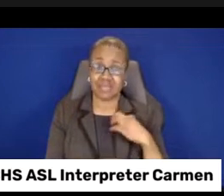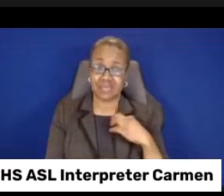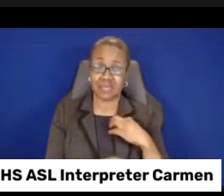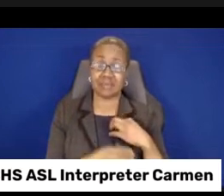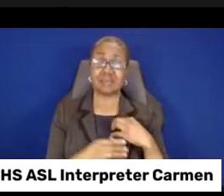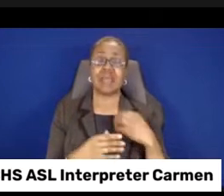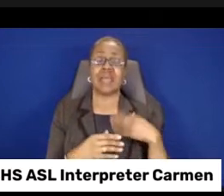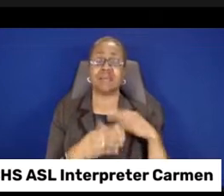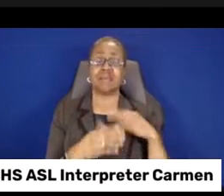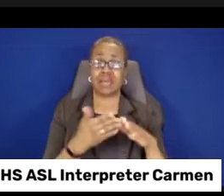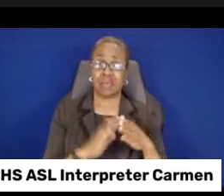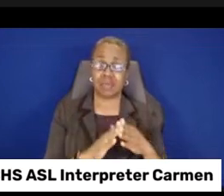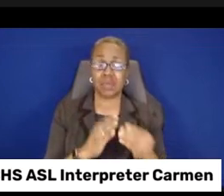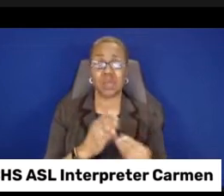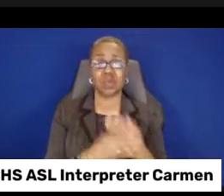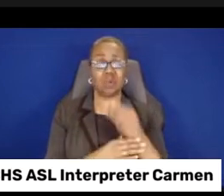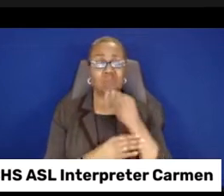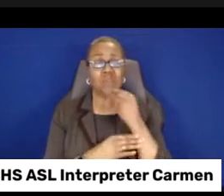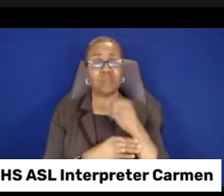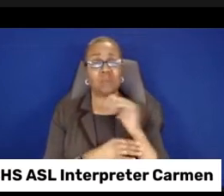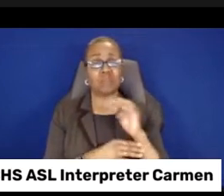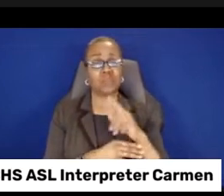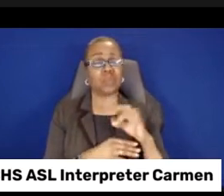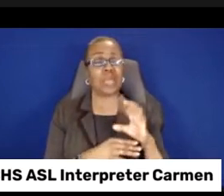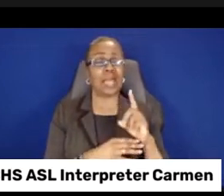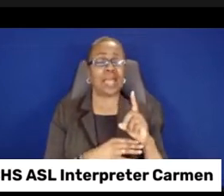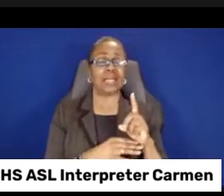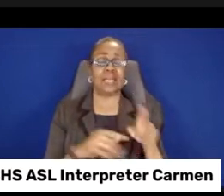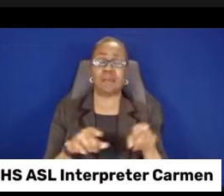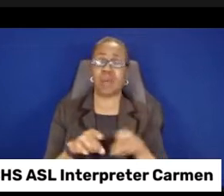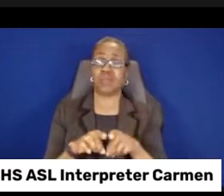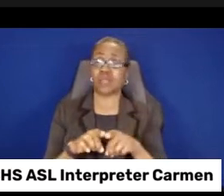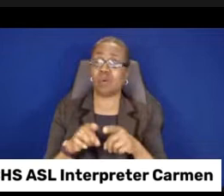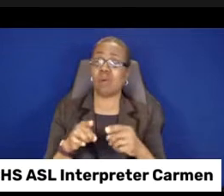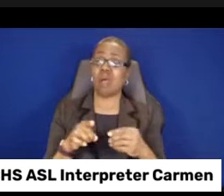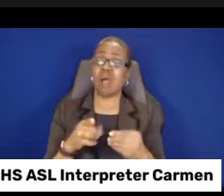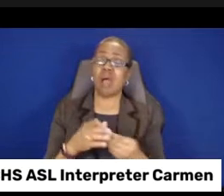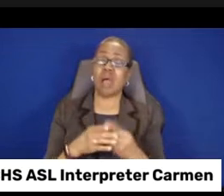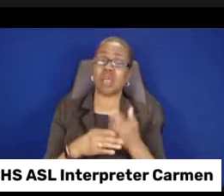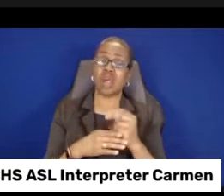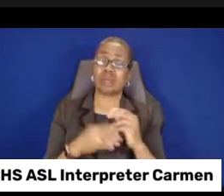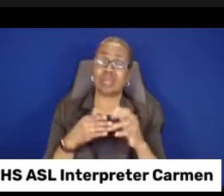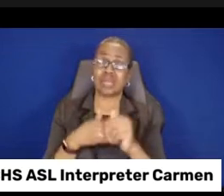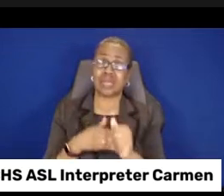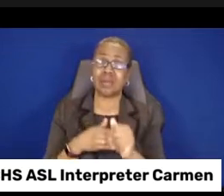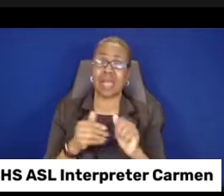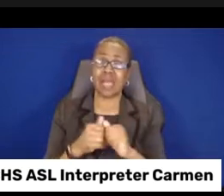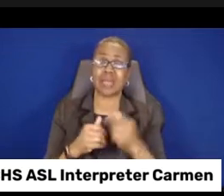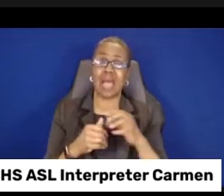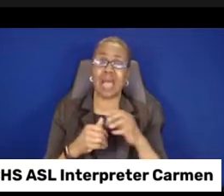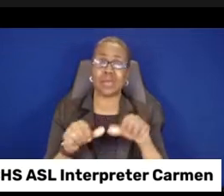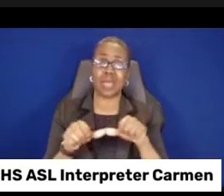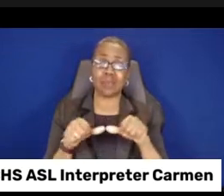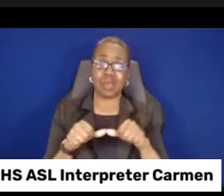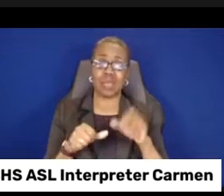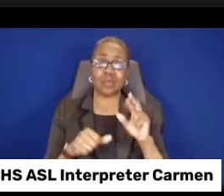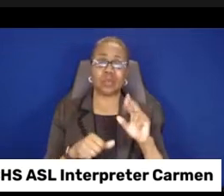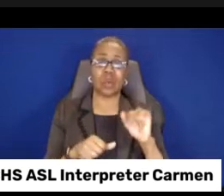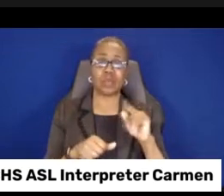in my neighborhood, growing food for mutual aid, and I'm also a garden leader at Howard Area Community Garden in Rogers